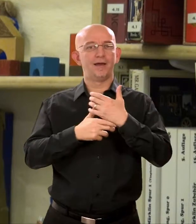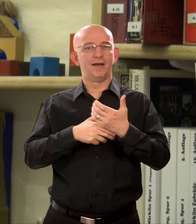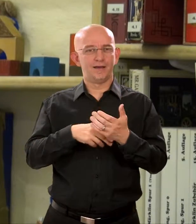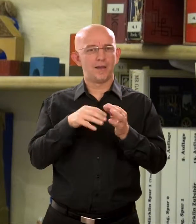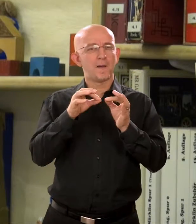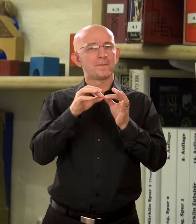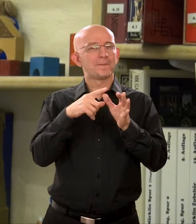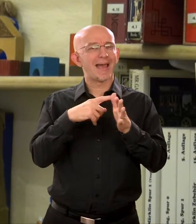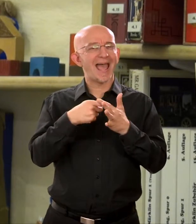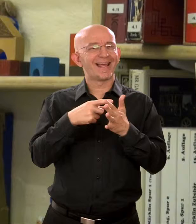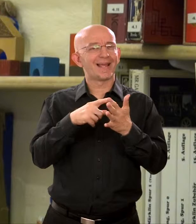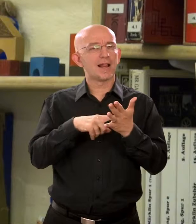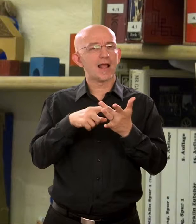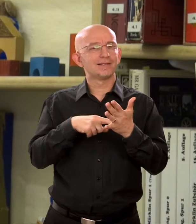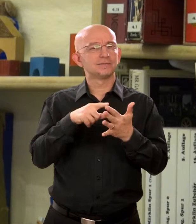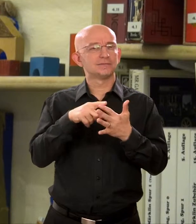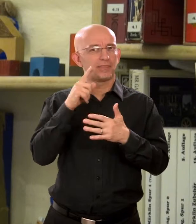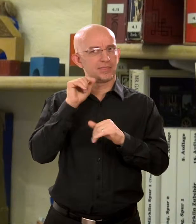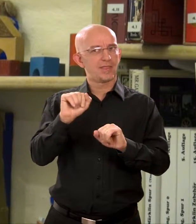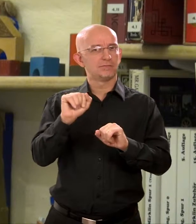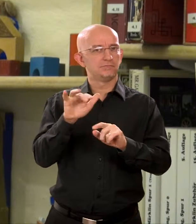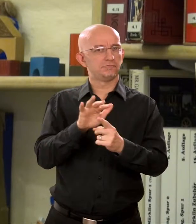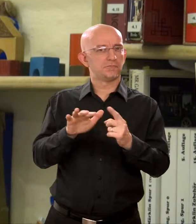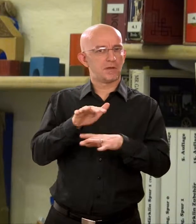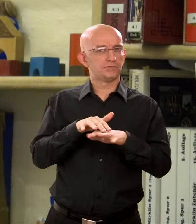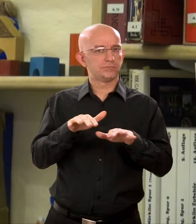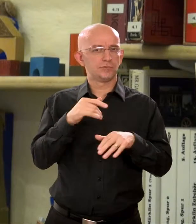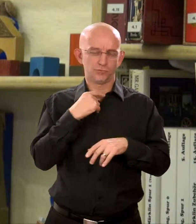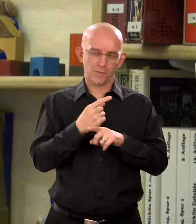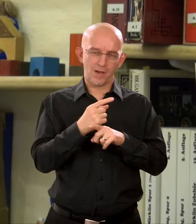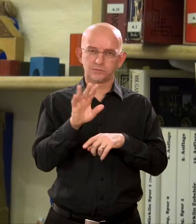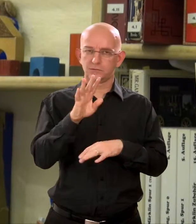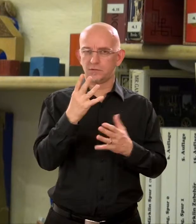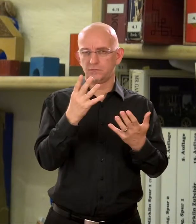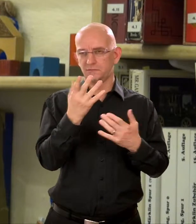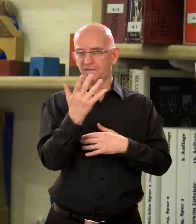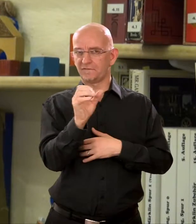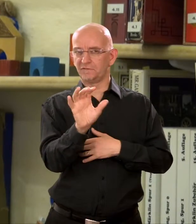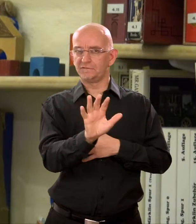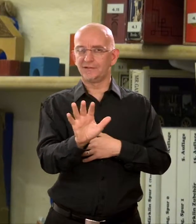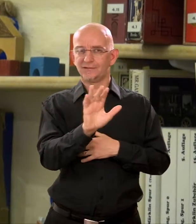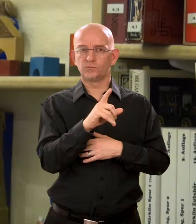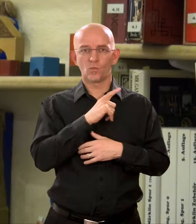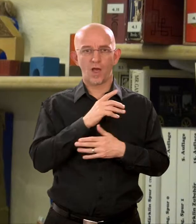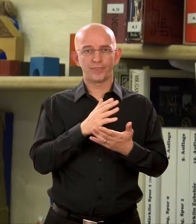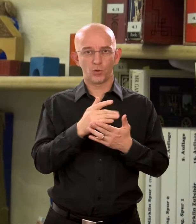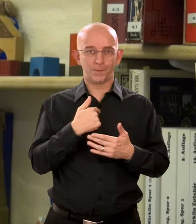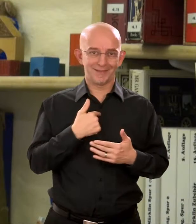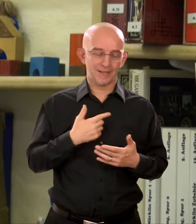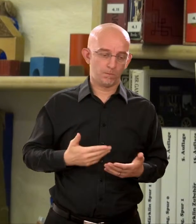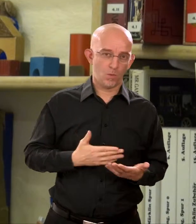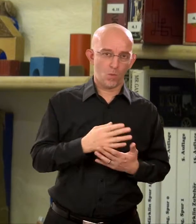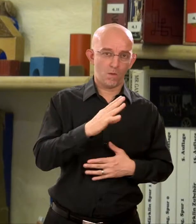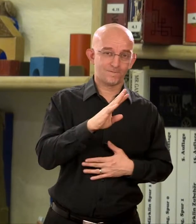I suppose Bakelite was coming in those days. I'm talking about the 50s, really, because if I was